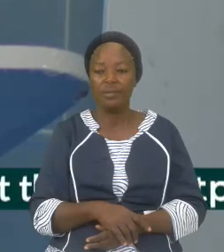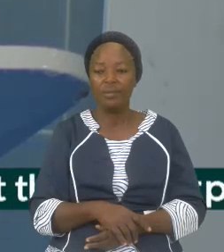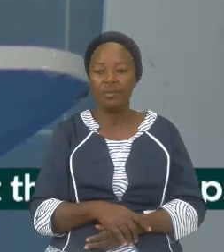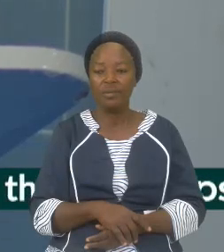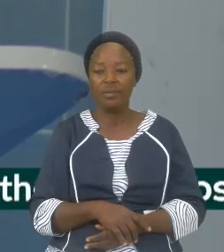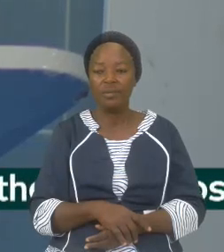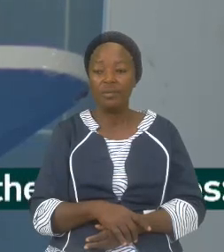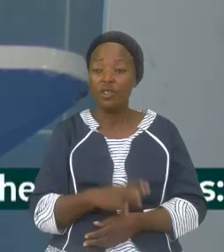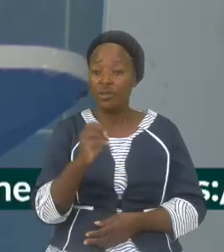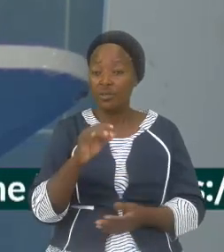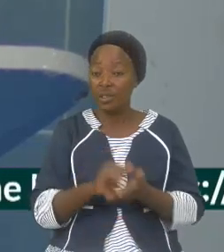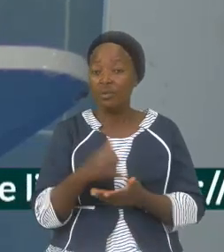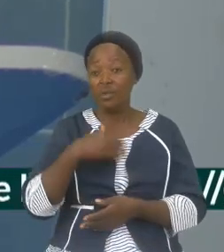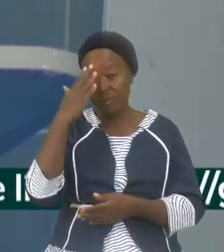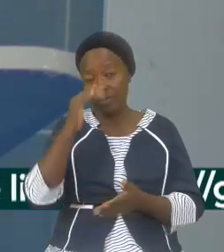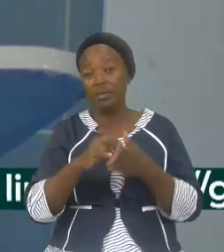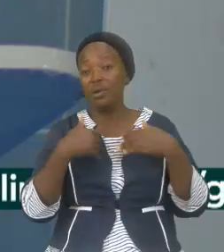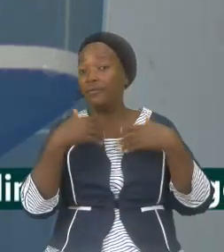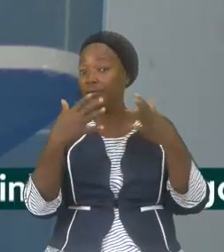So that we know that you are finished.